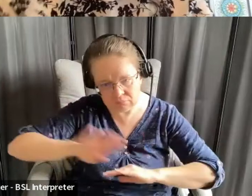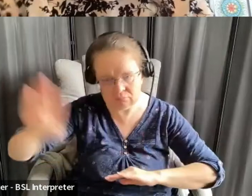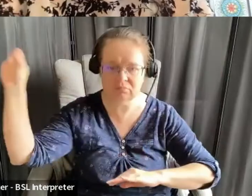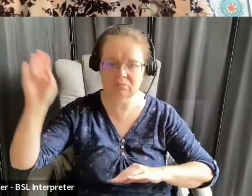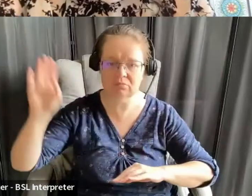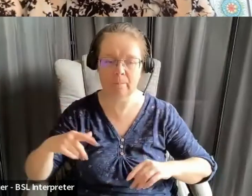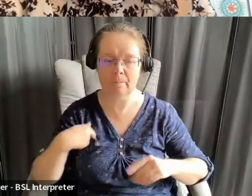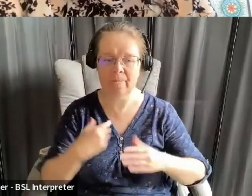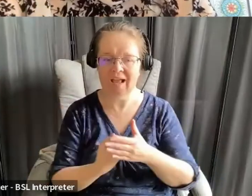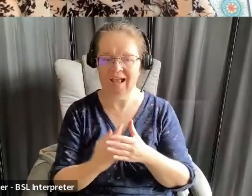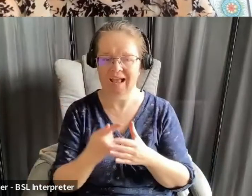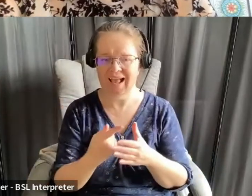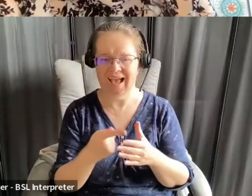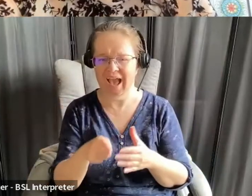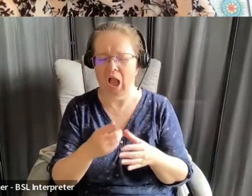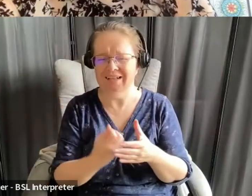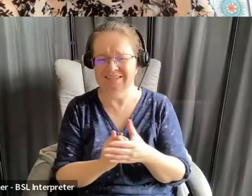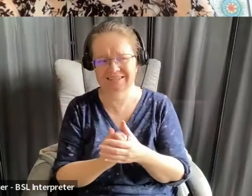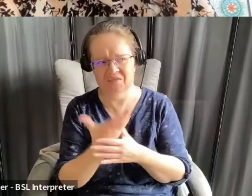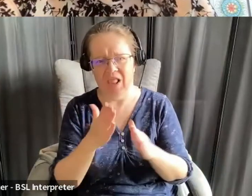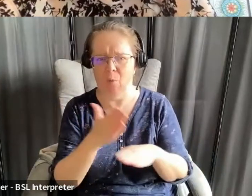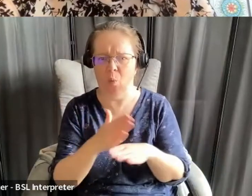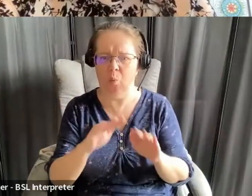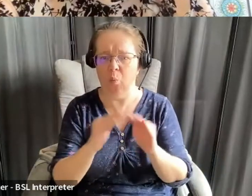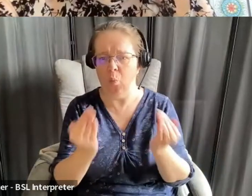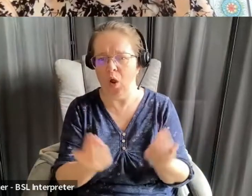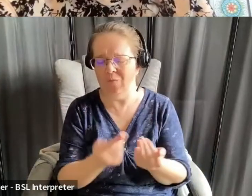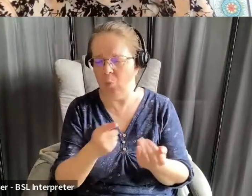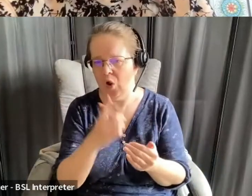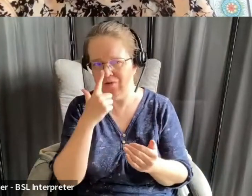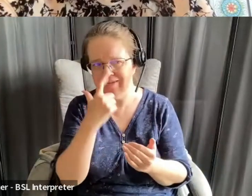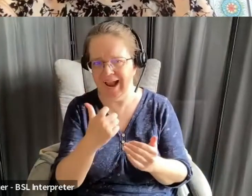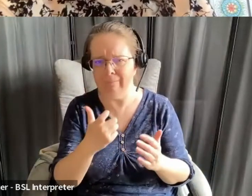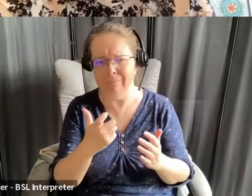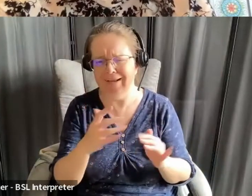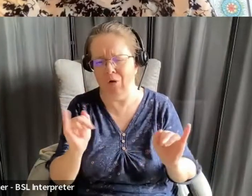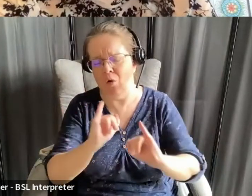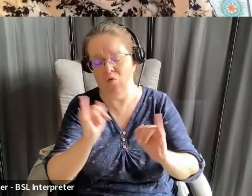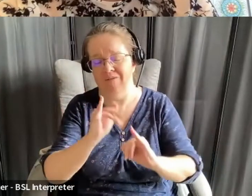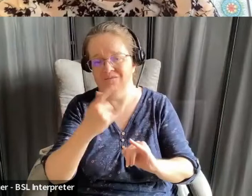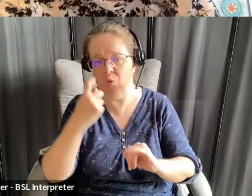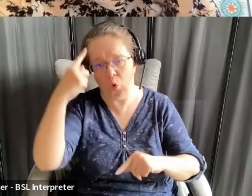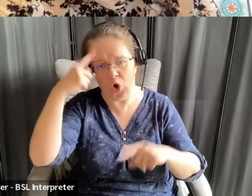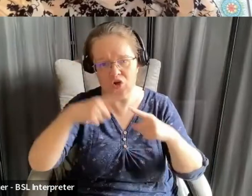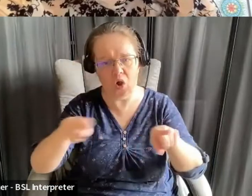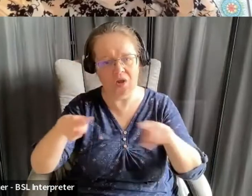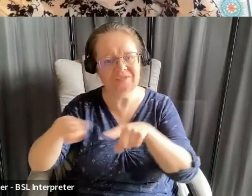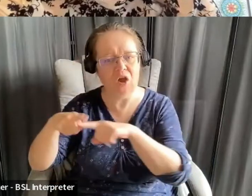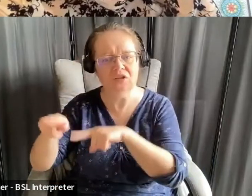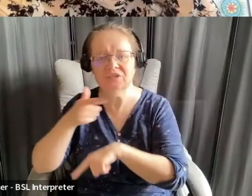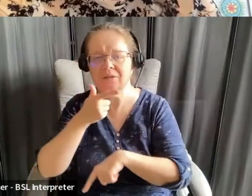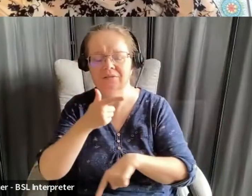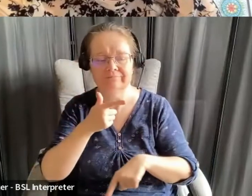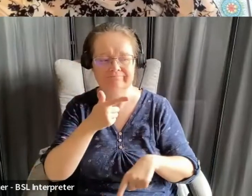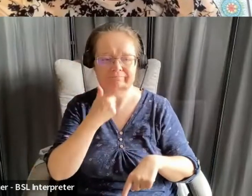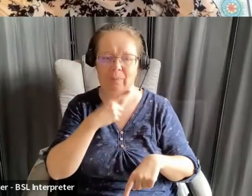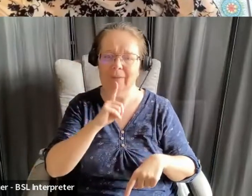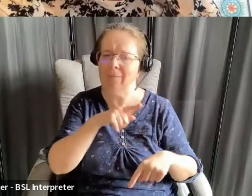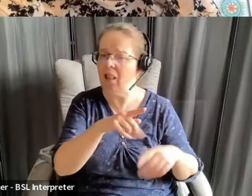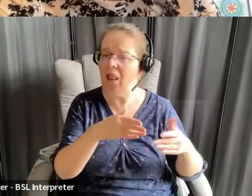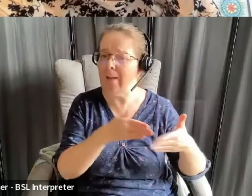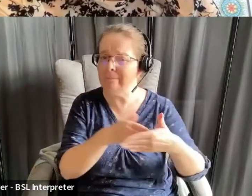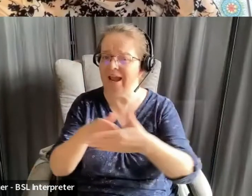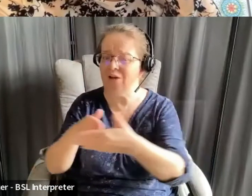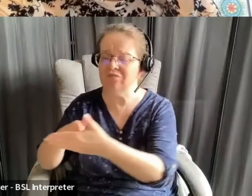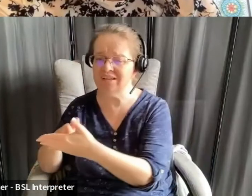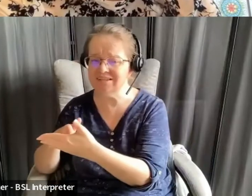world of work, which is kind of horrifying to most neurodiverse people, have to be barriers. If there's a wall, rather